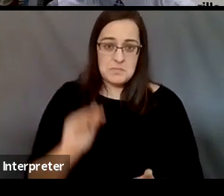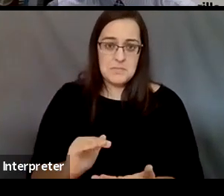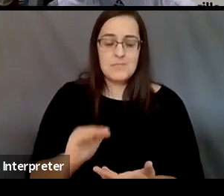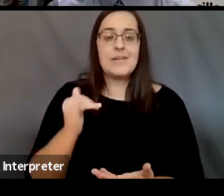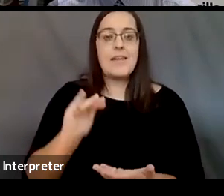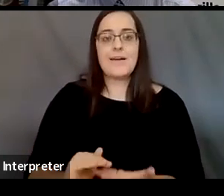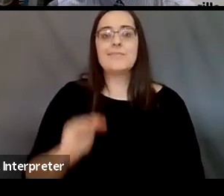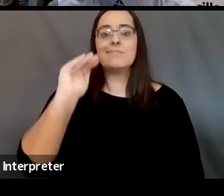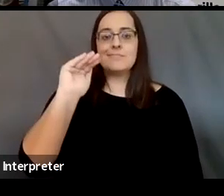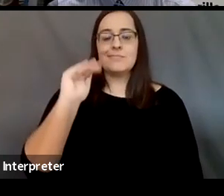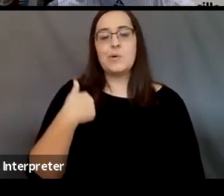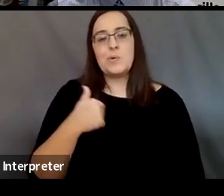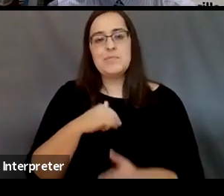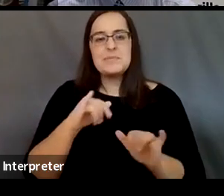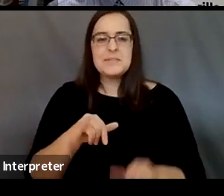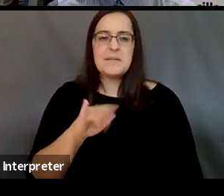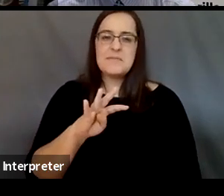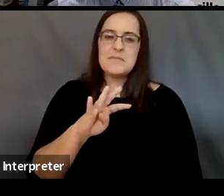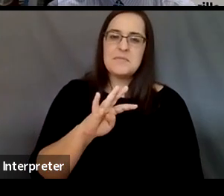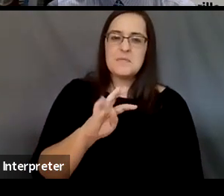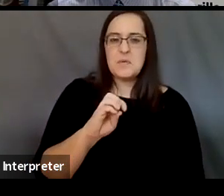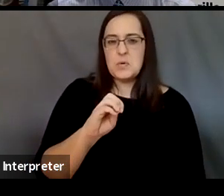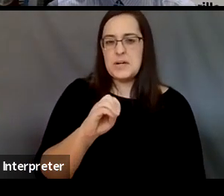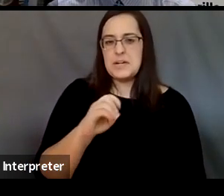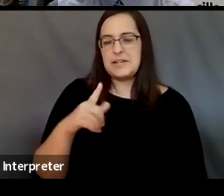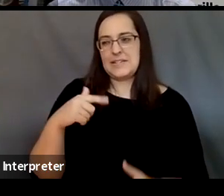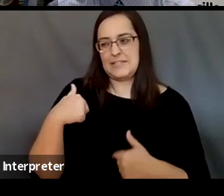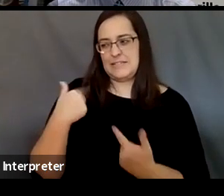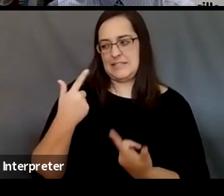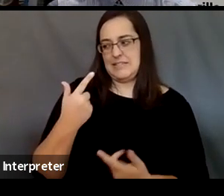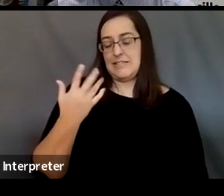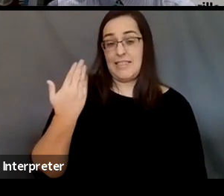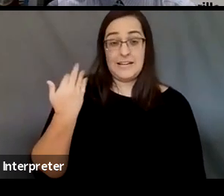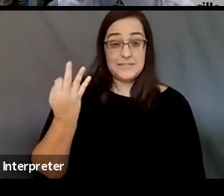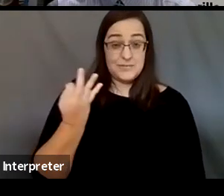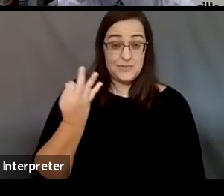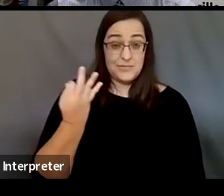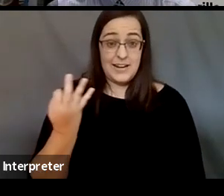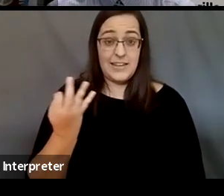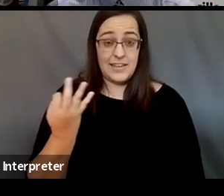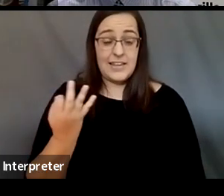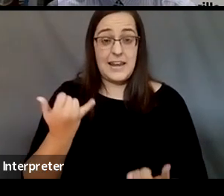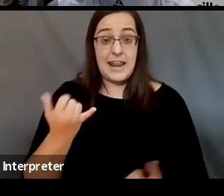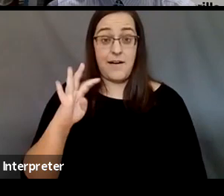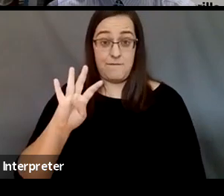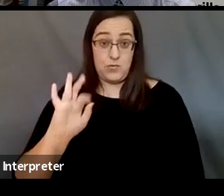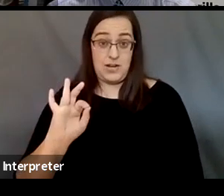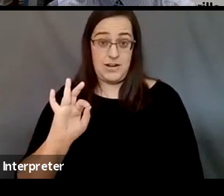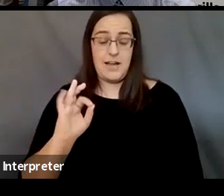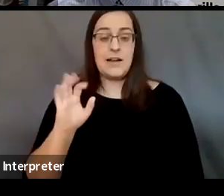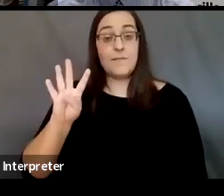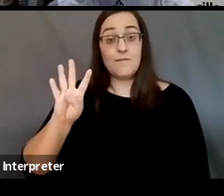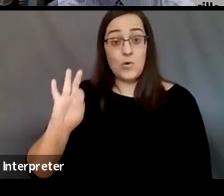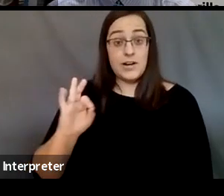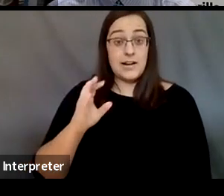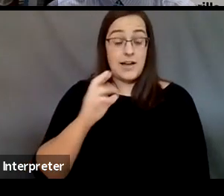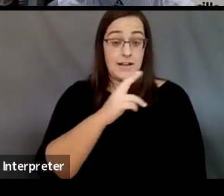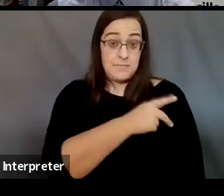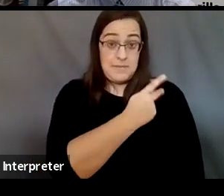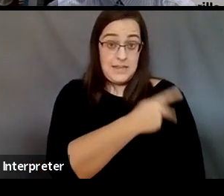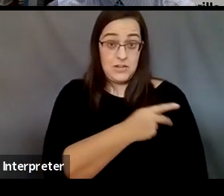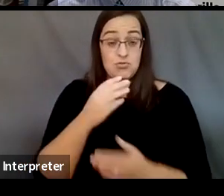the 40s with confirmed cases since last Friday. Out of those 49 patients that are currently